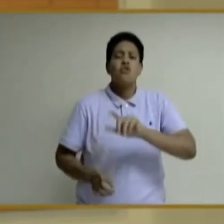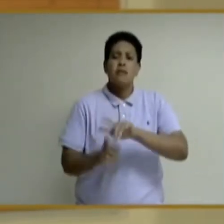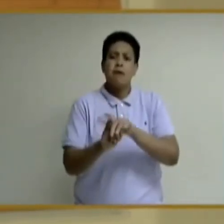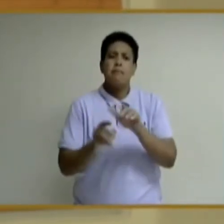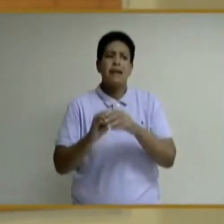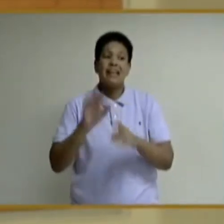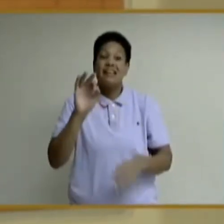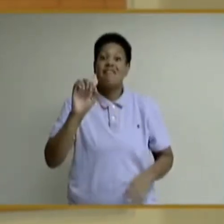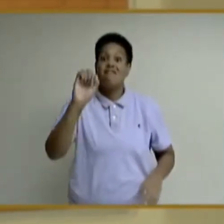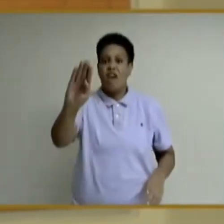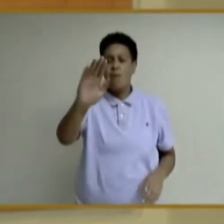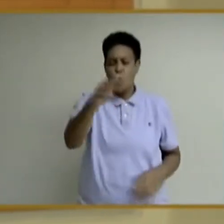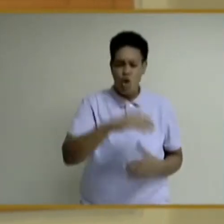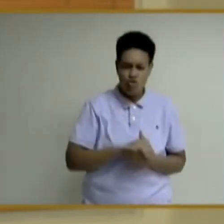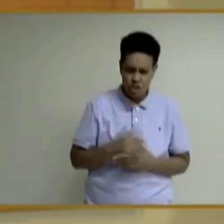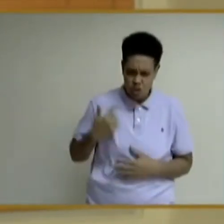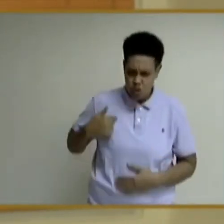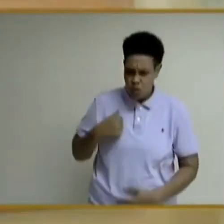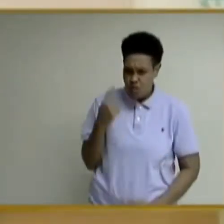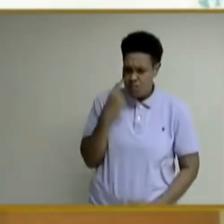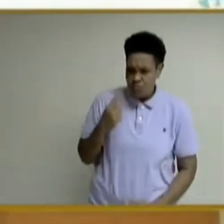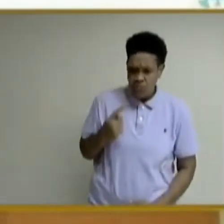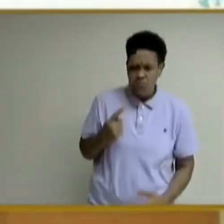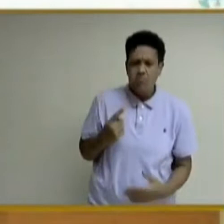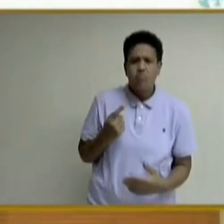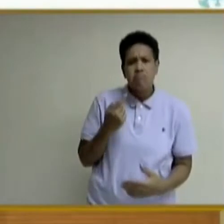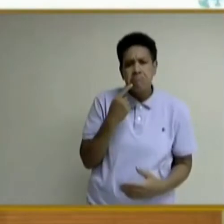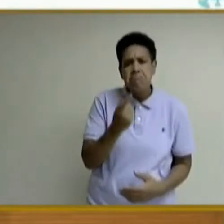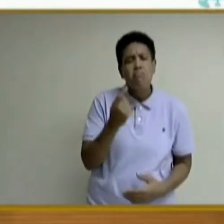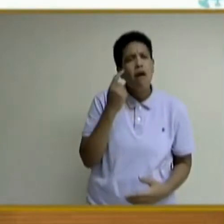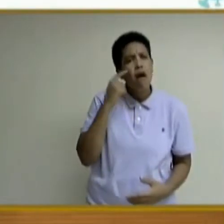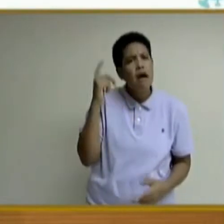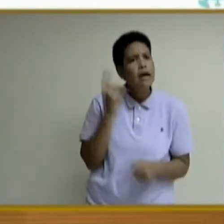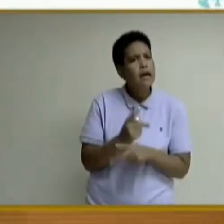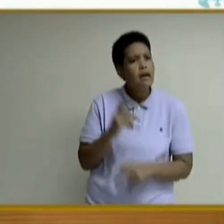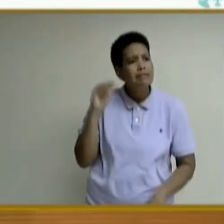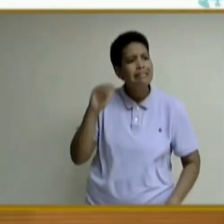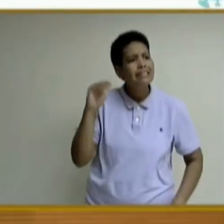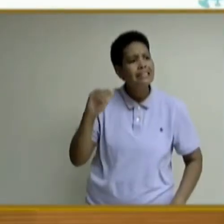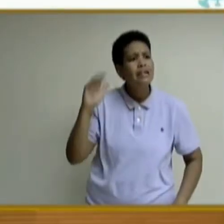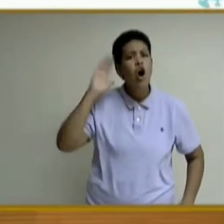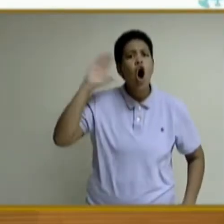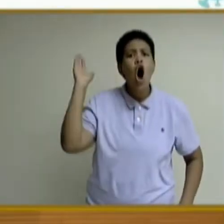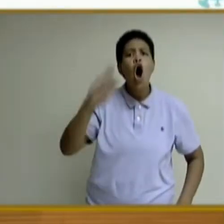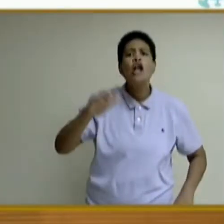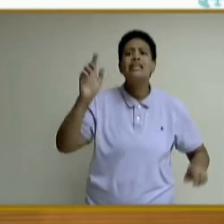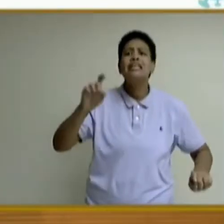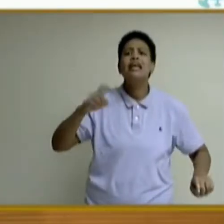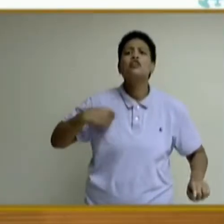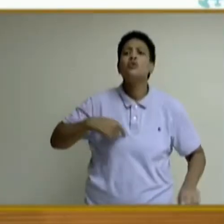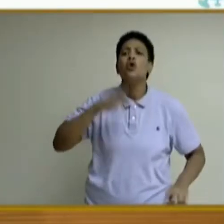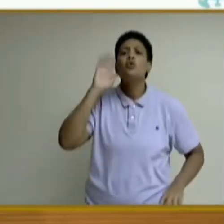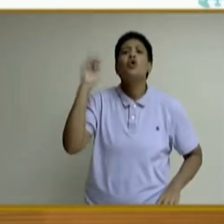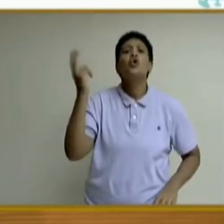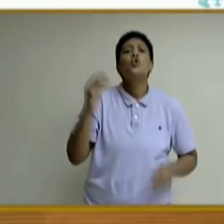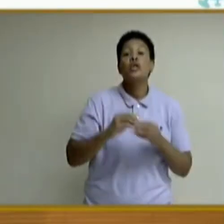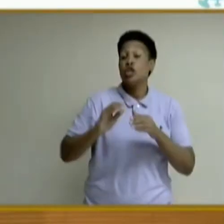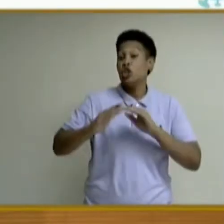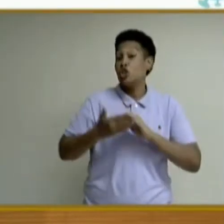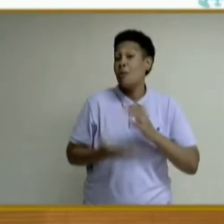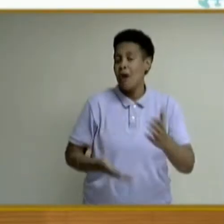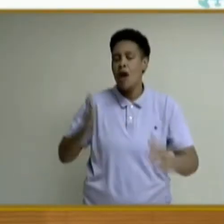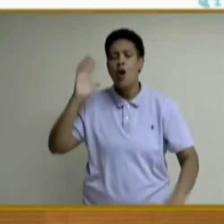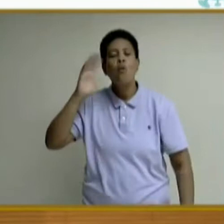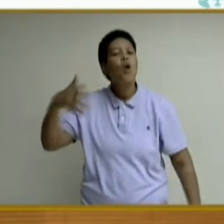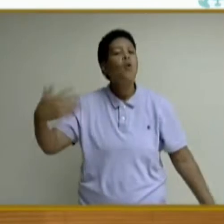COVID-19 in February, we have been insisting that the only test that we would utilize in Jamaica